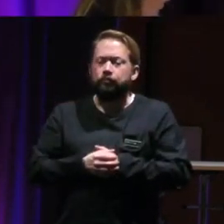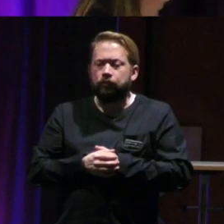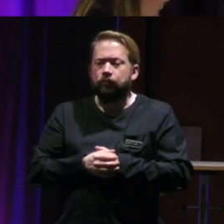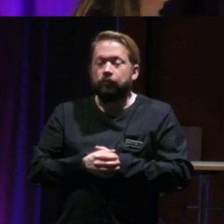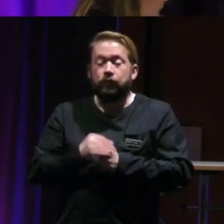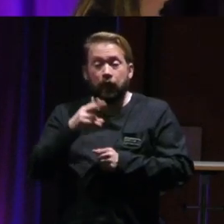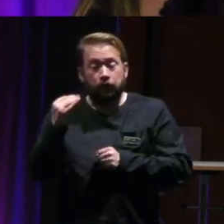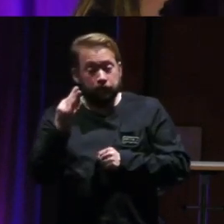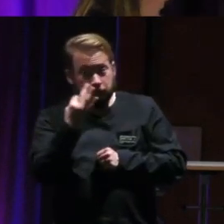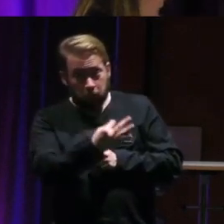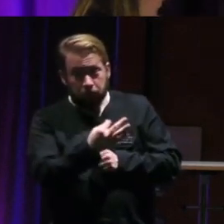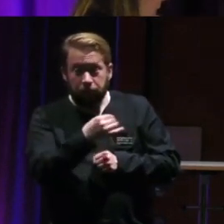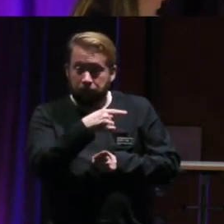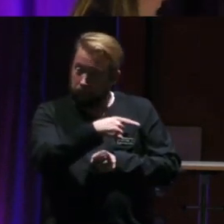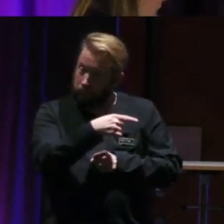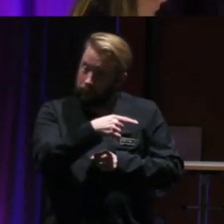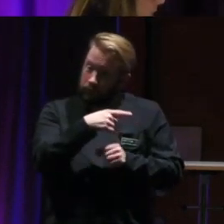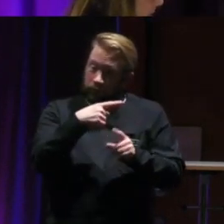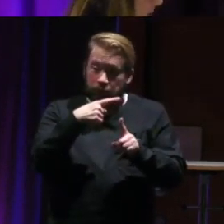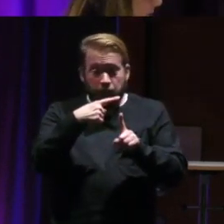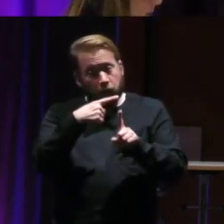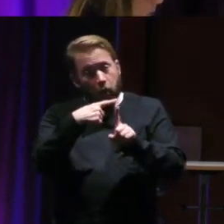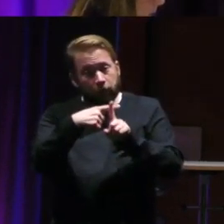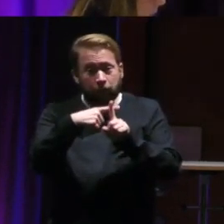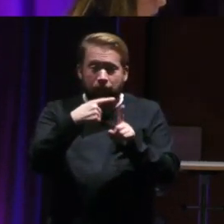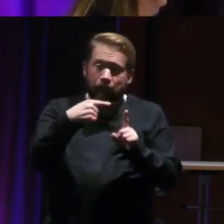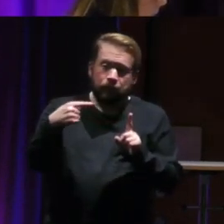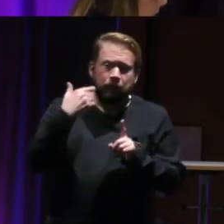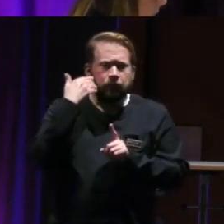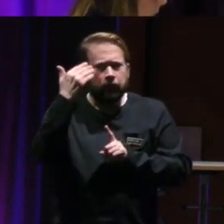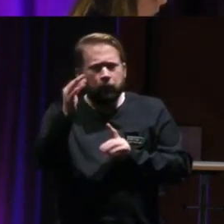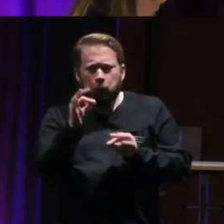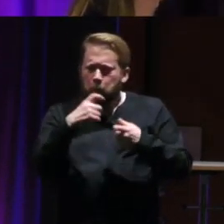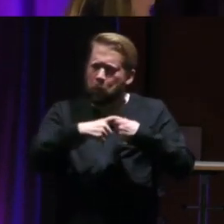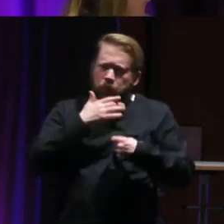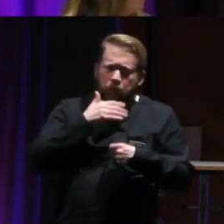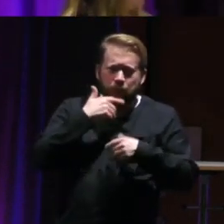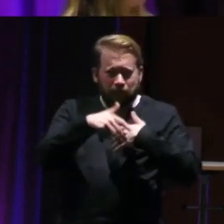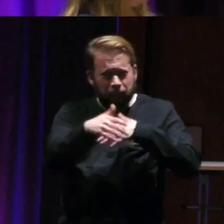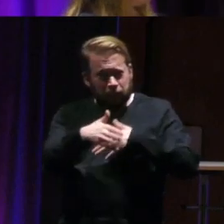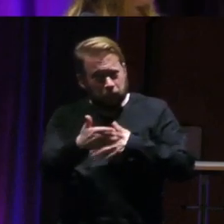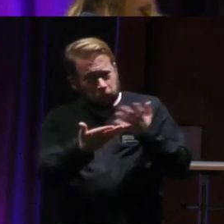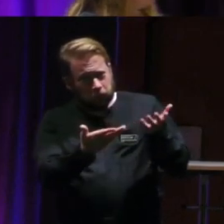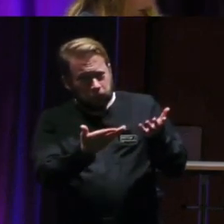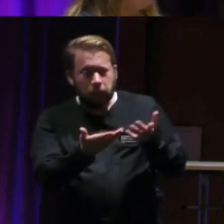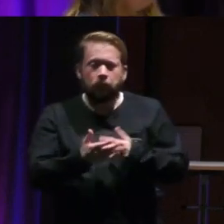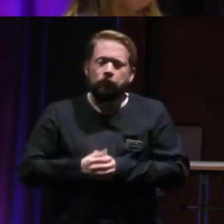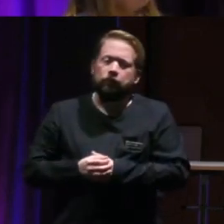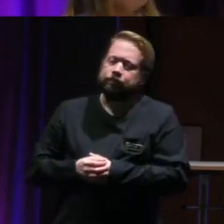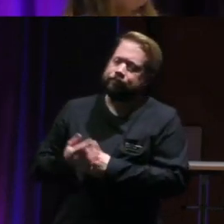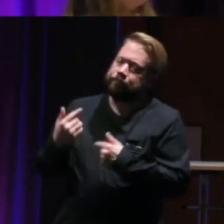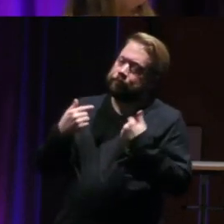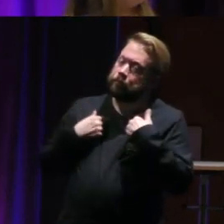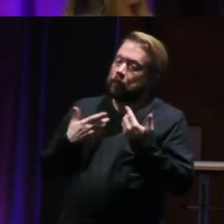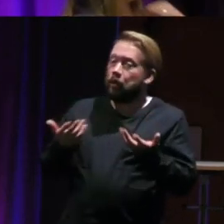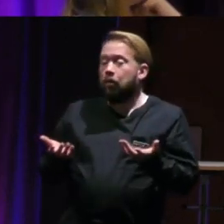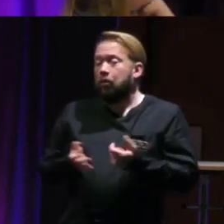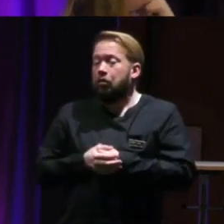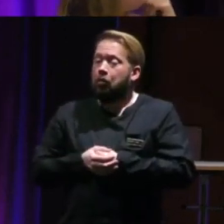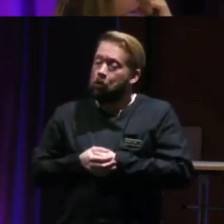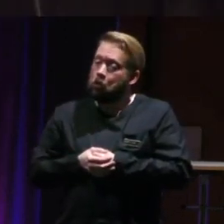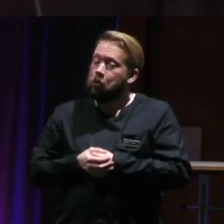Russia? Because you mentioned all these young people and because I mean, new generation. I'm not counting thousands.